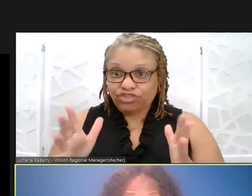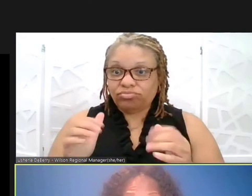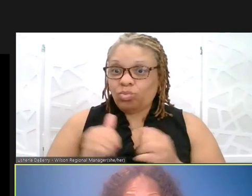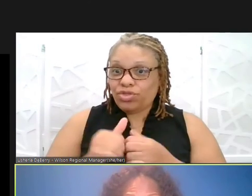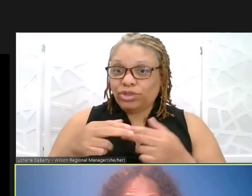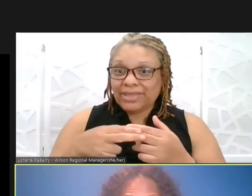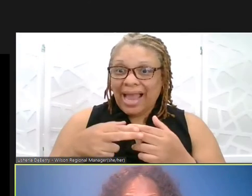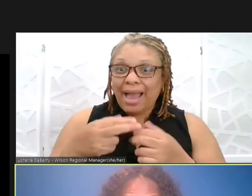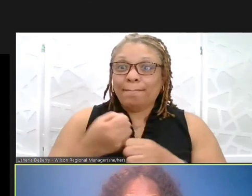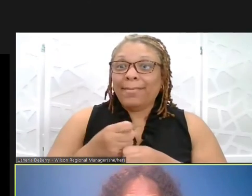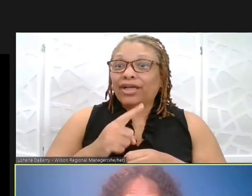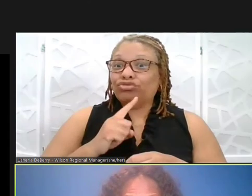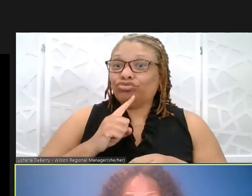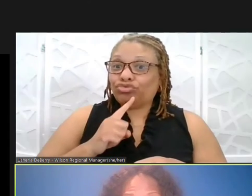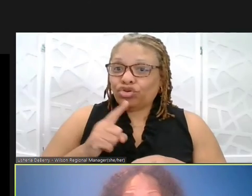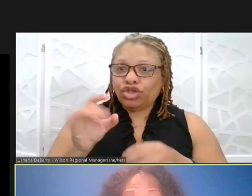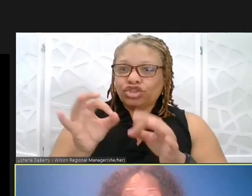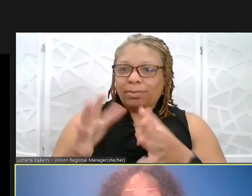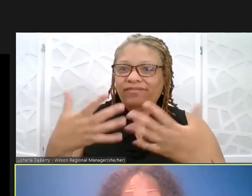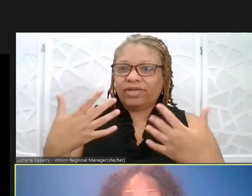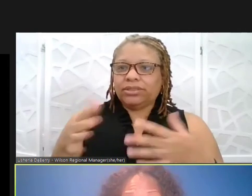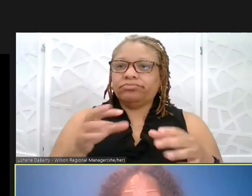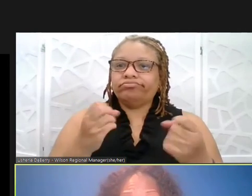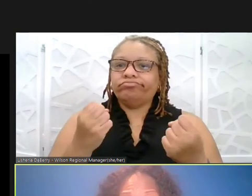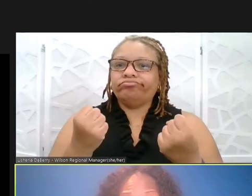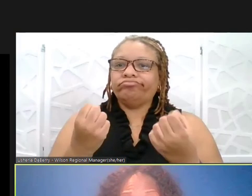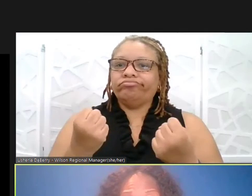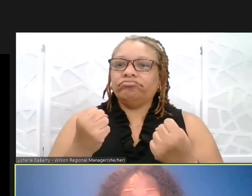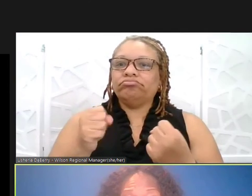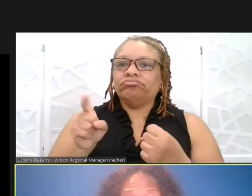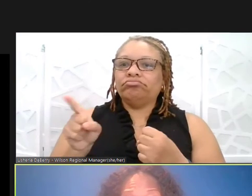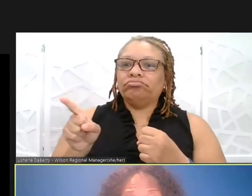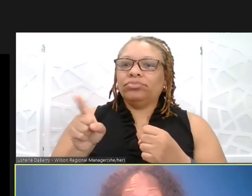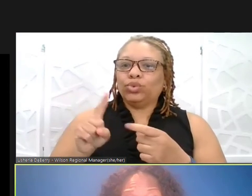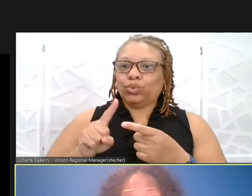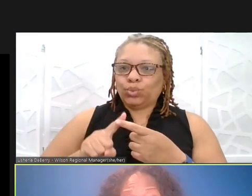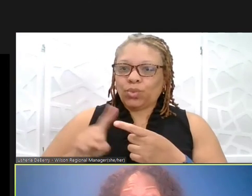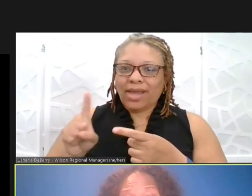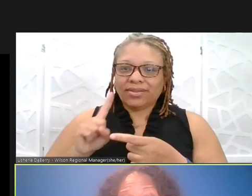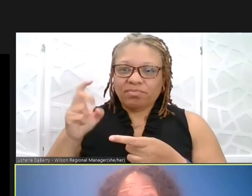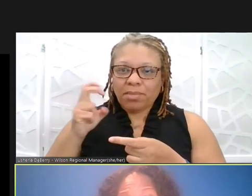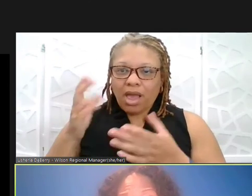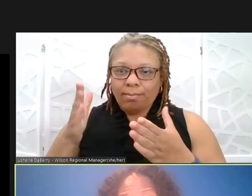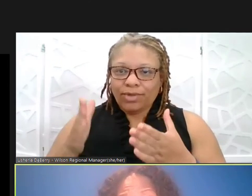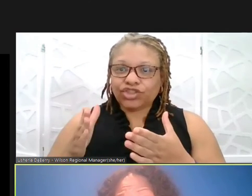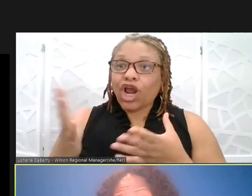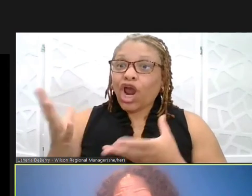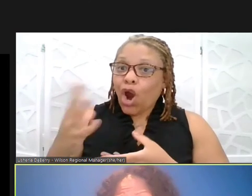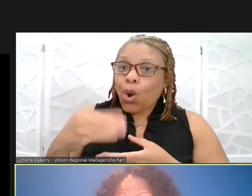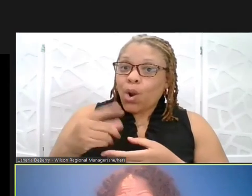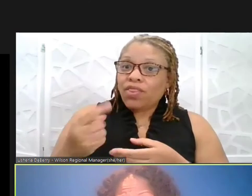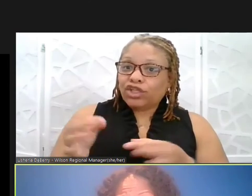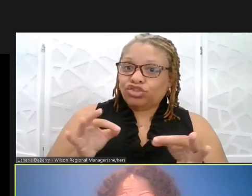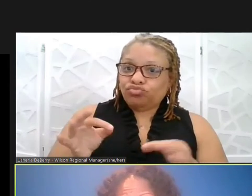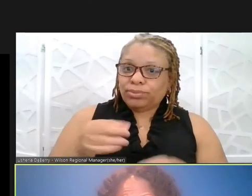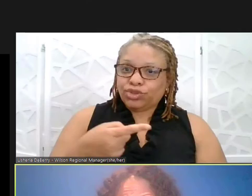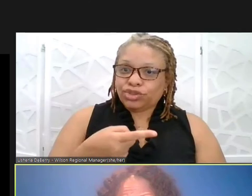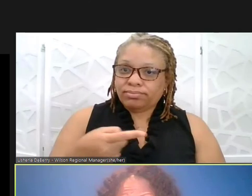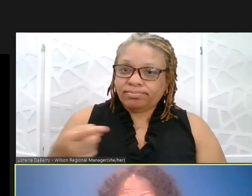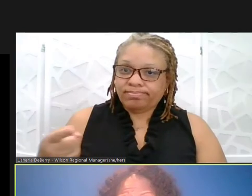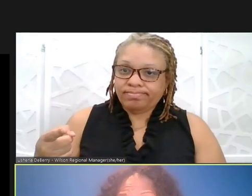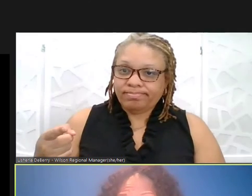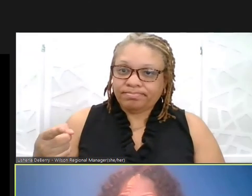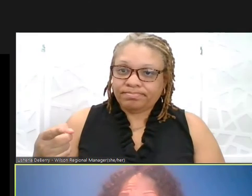text description. Once you're done with your slide, make sure that the interpreter has given all that information to the deafblind